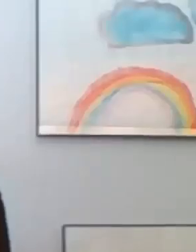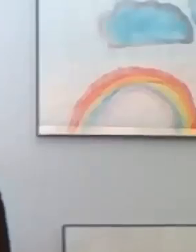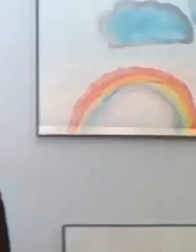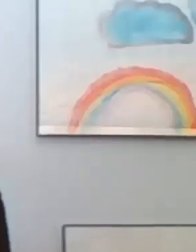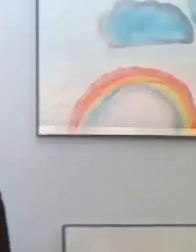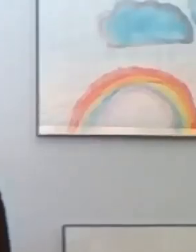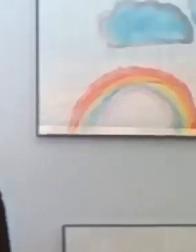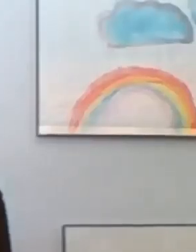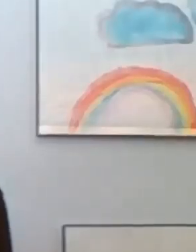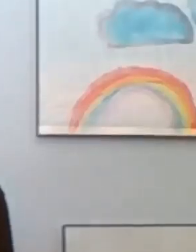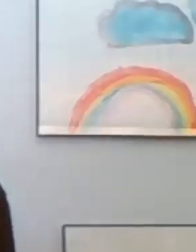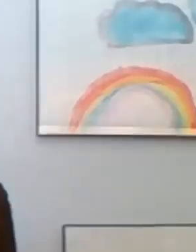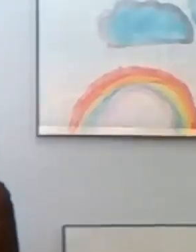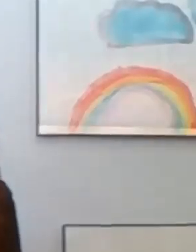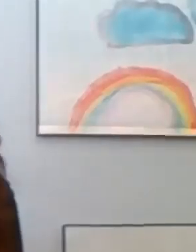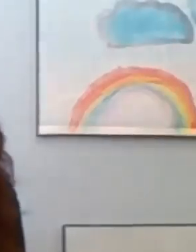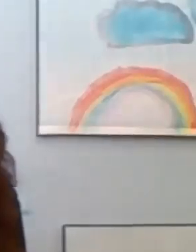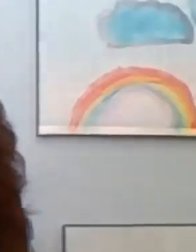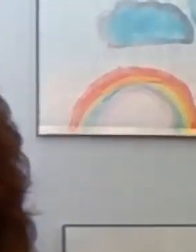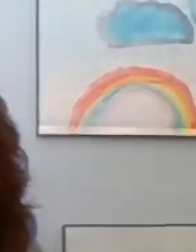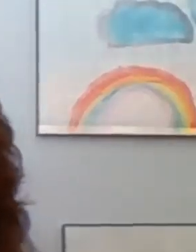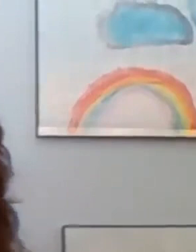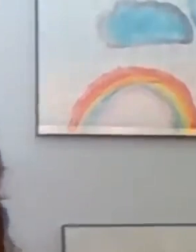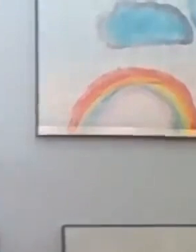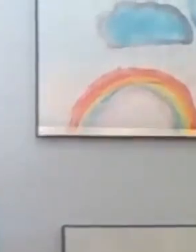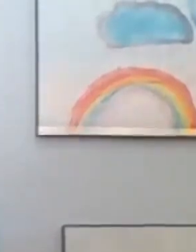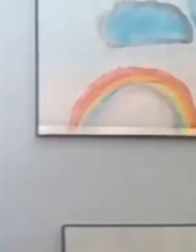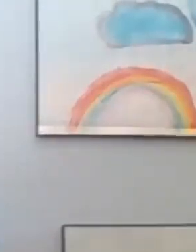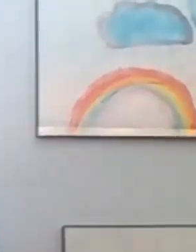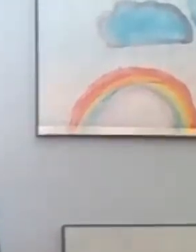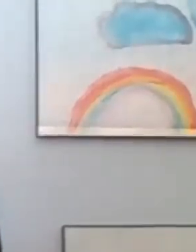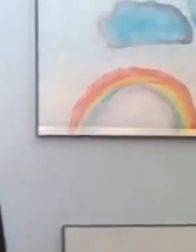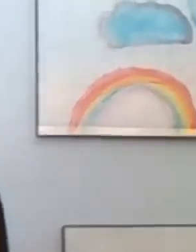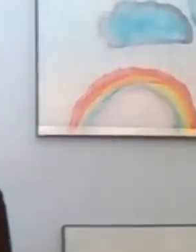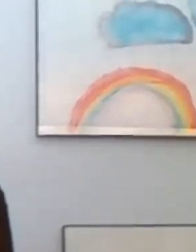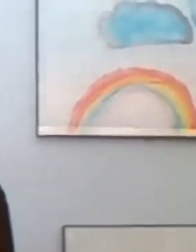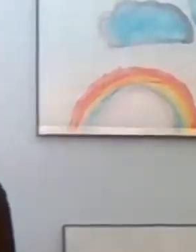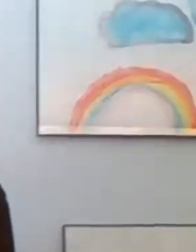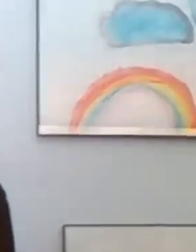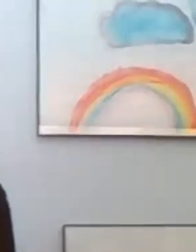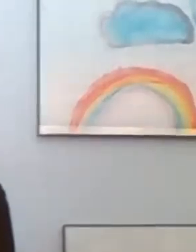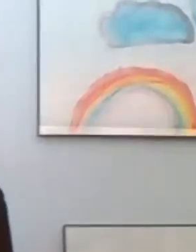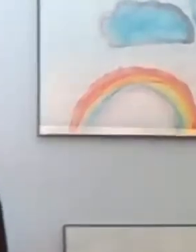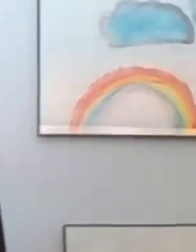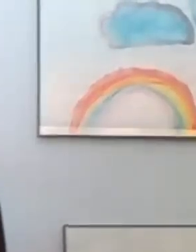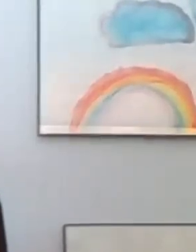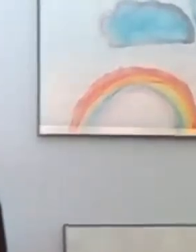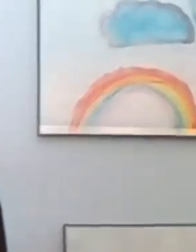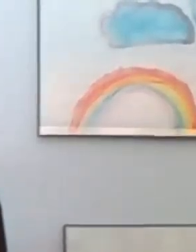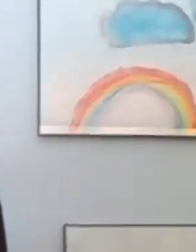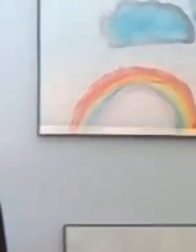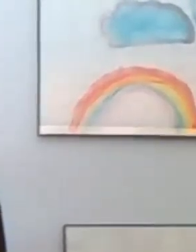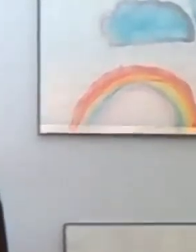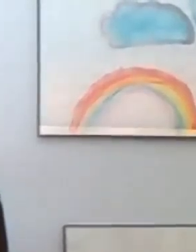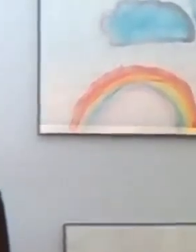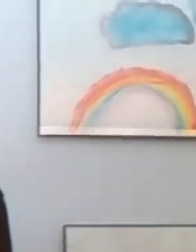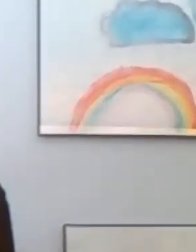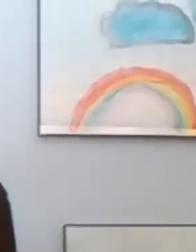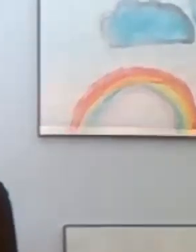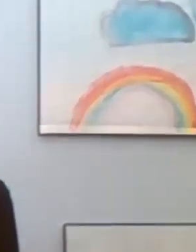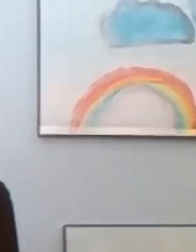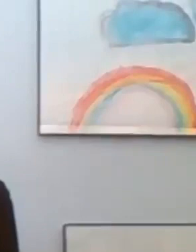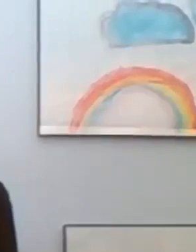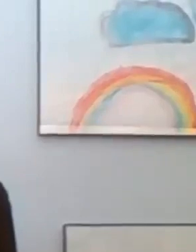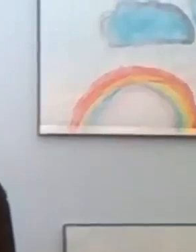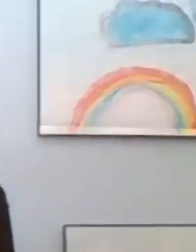Okay, great. Here we are. We are live on Facebook. So thank you so much for joining us today, everyone, for this discussion that we are calling Taking